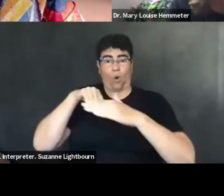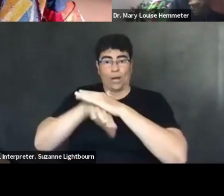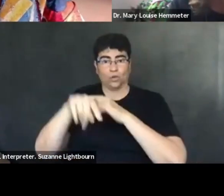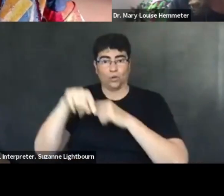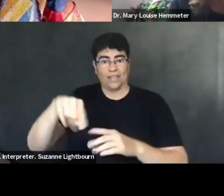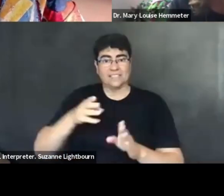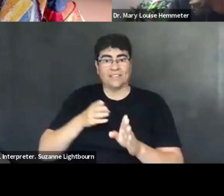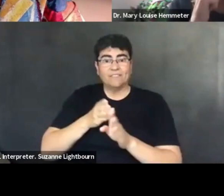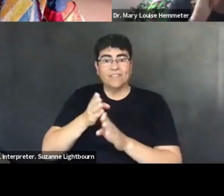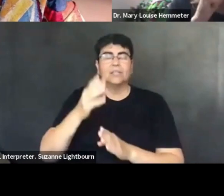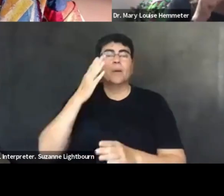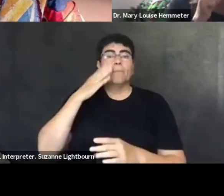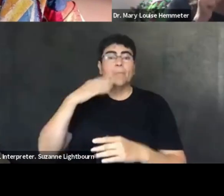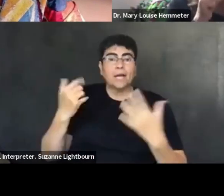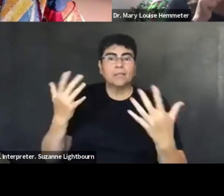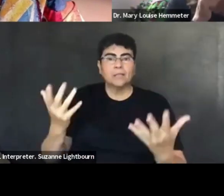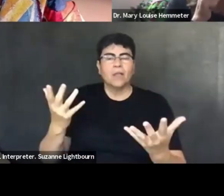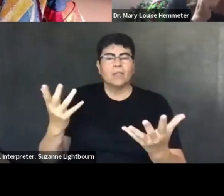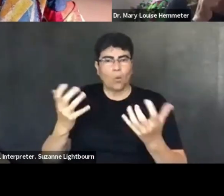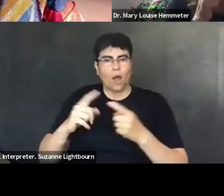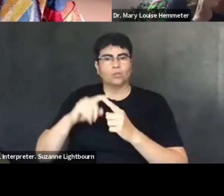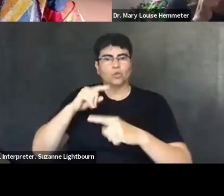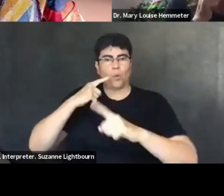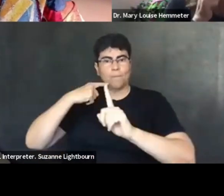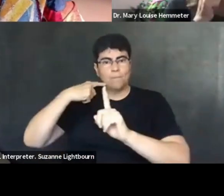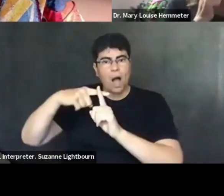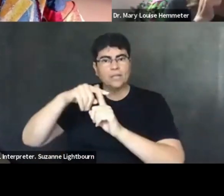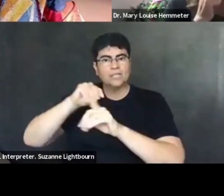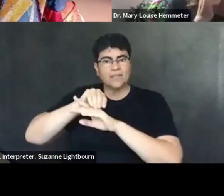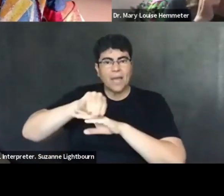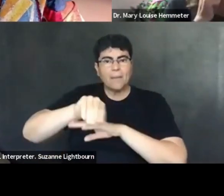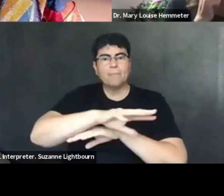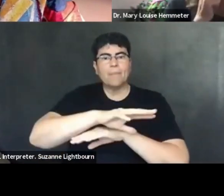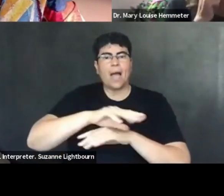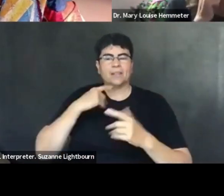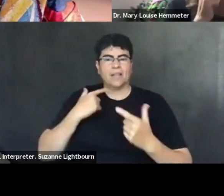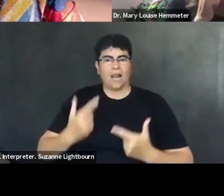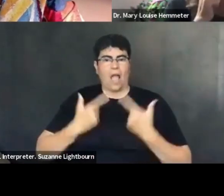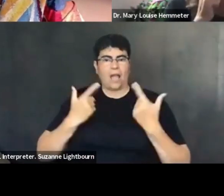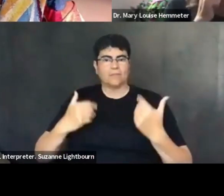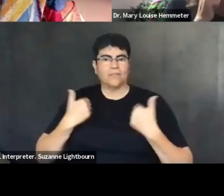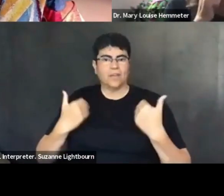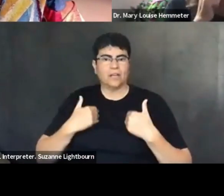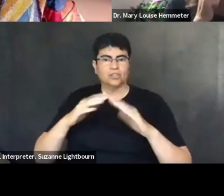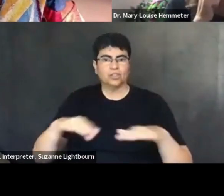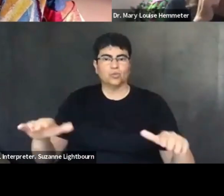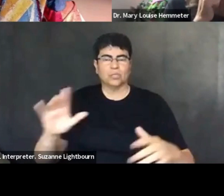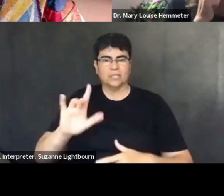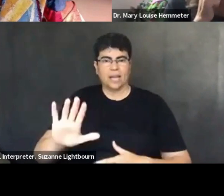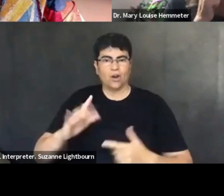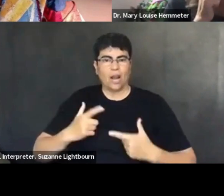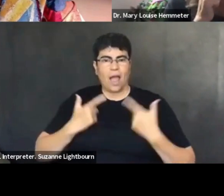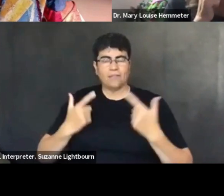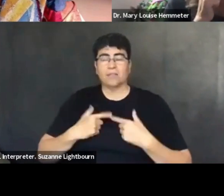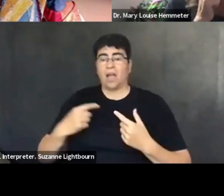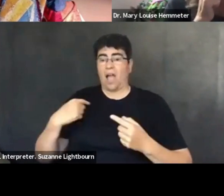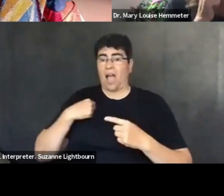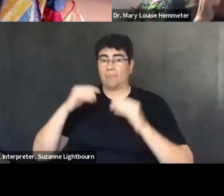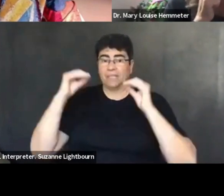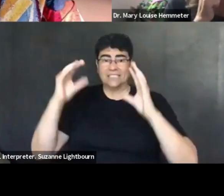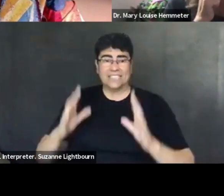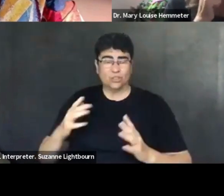because they want to positively impact the lives of young children. as long as I've been teaching in teacher ed programs,